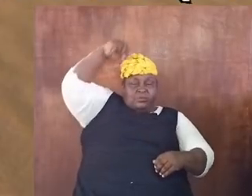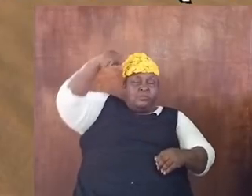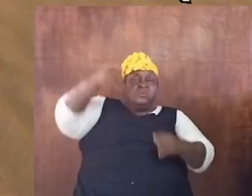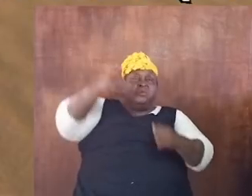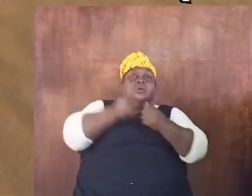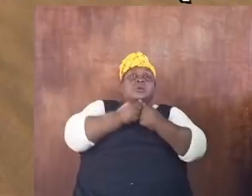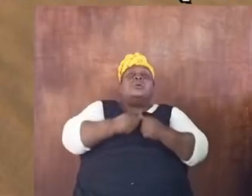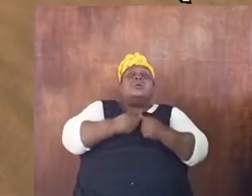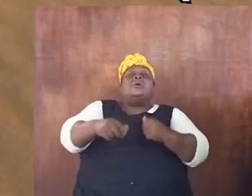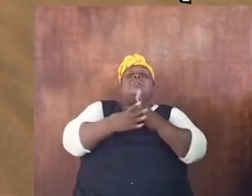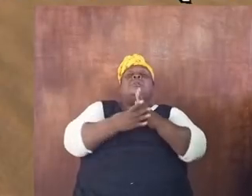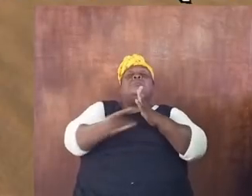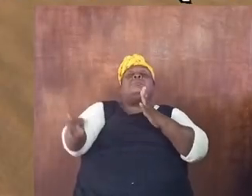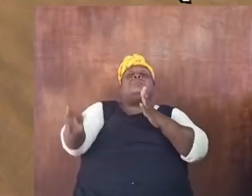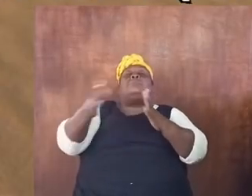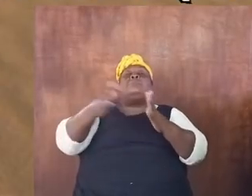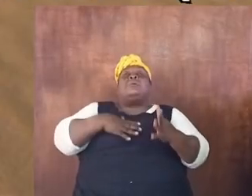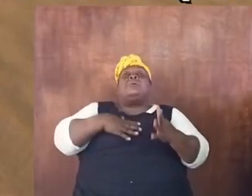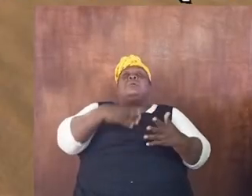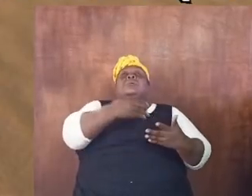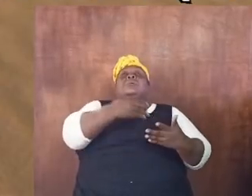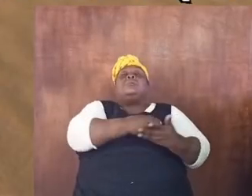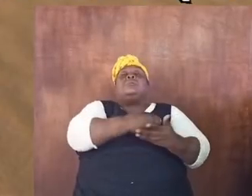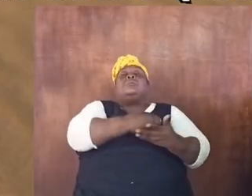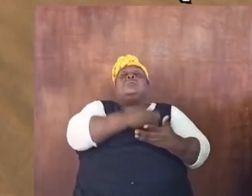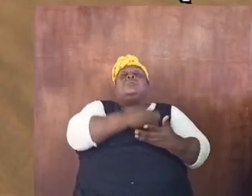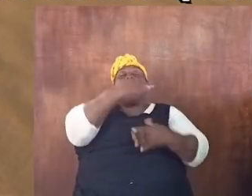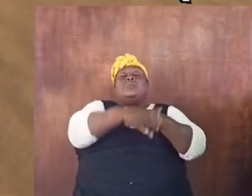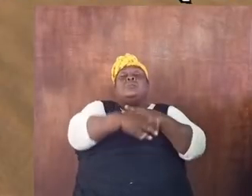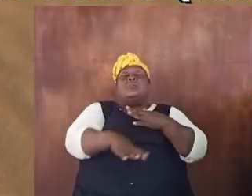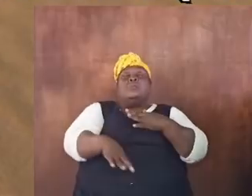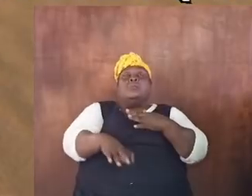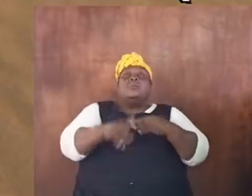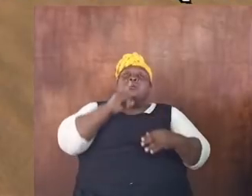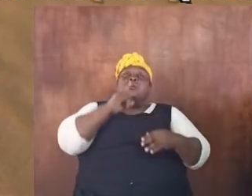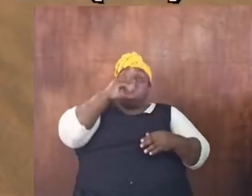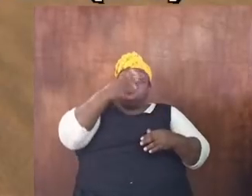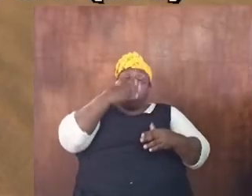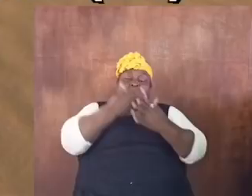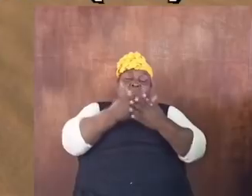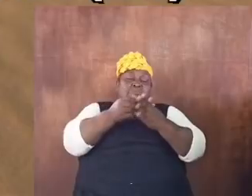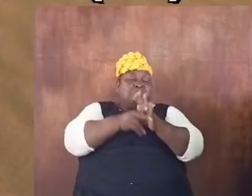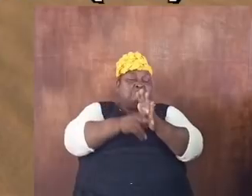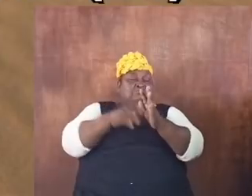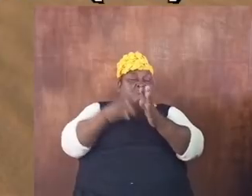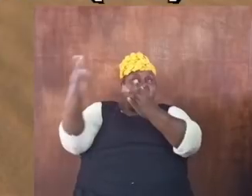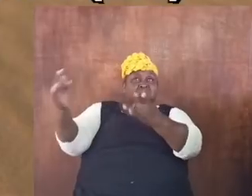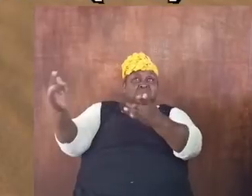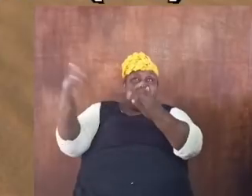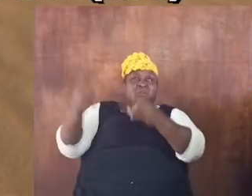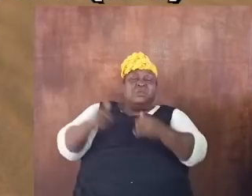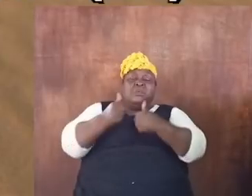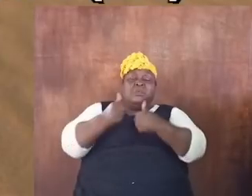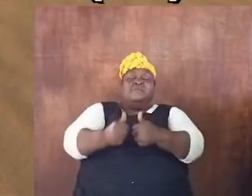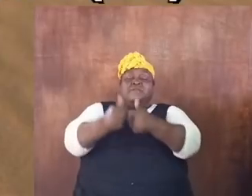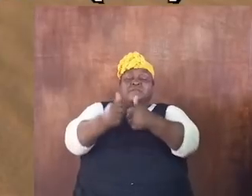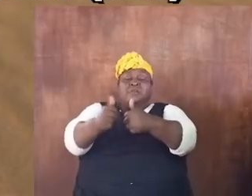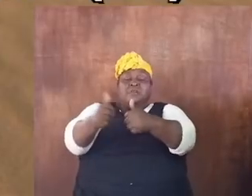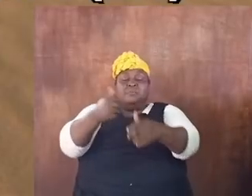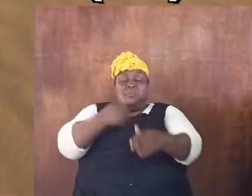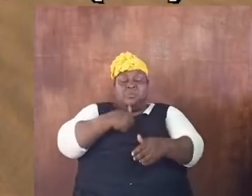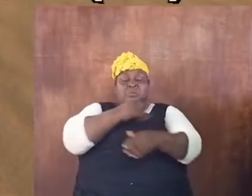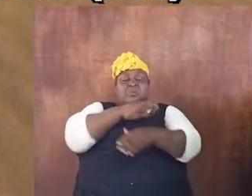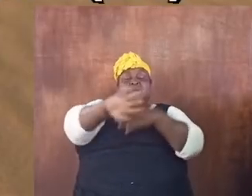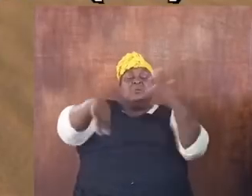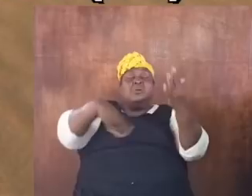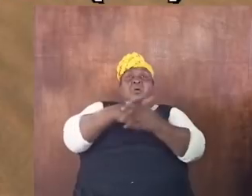head with oil, my cup runneth over. Surely goodness and mercy shall follow